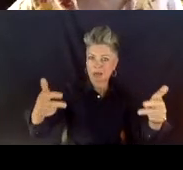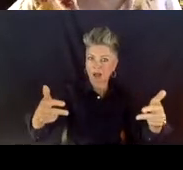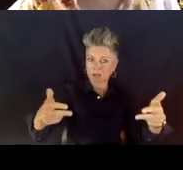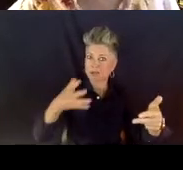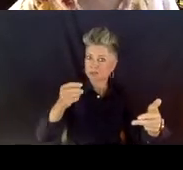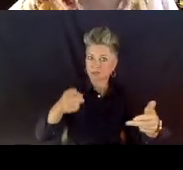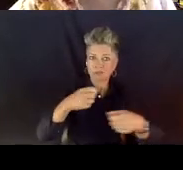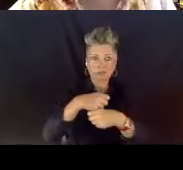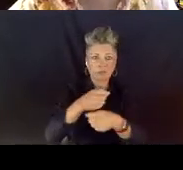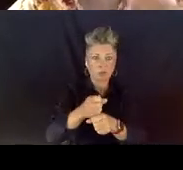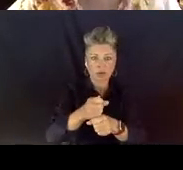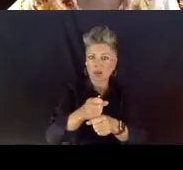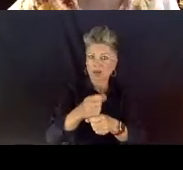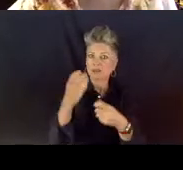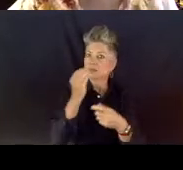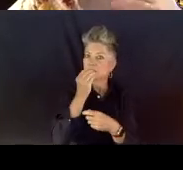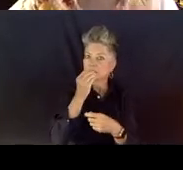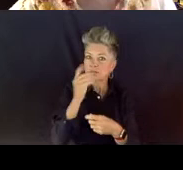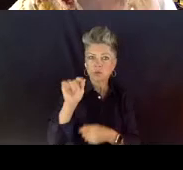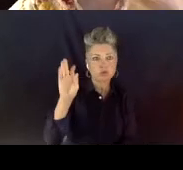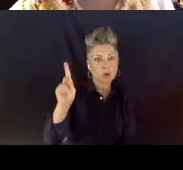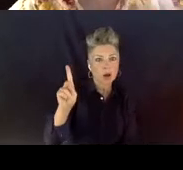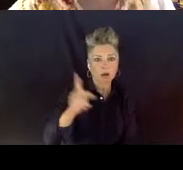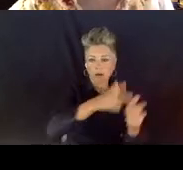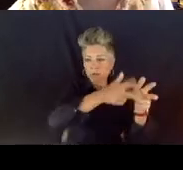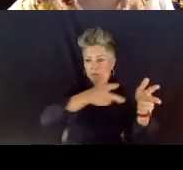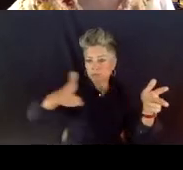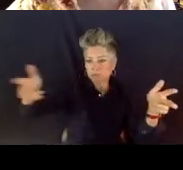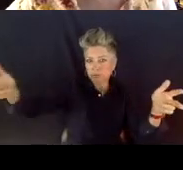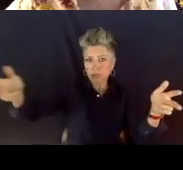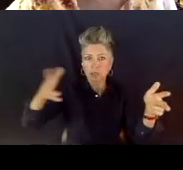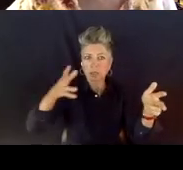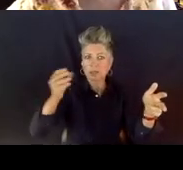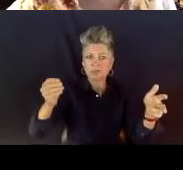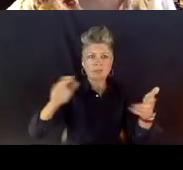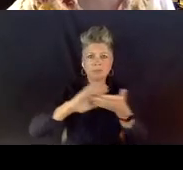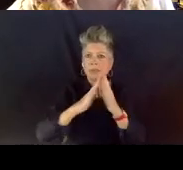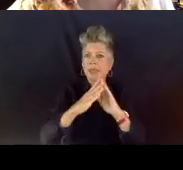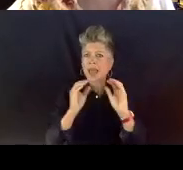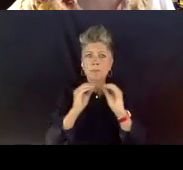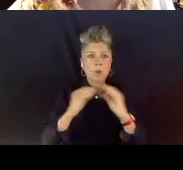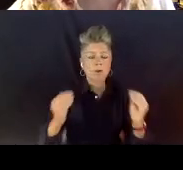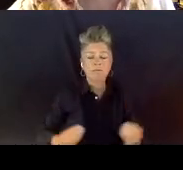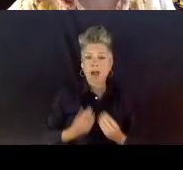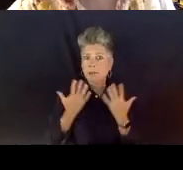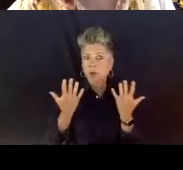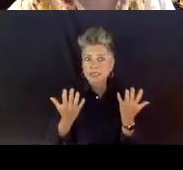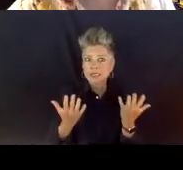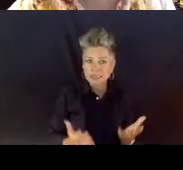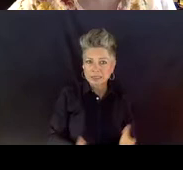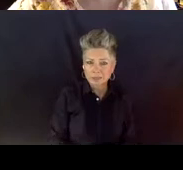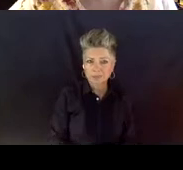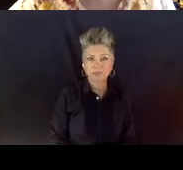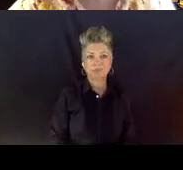taco trucks and at the same time made a whole area much more vibrant. This is a